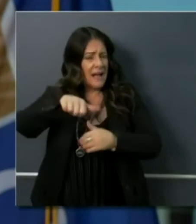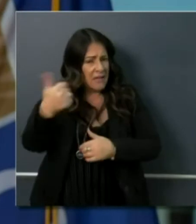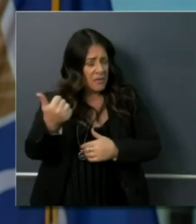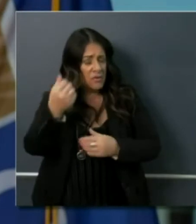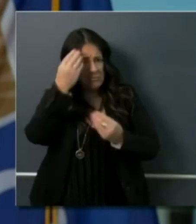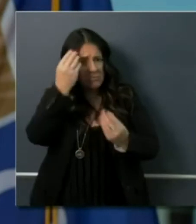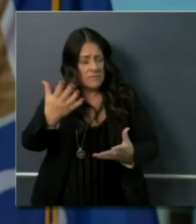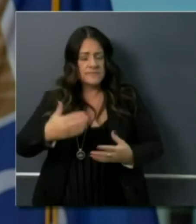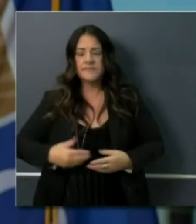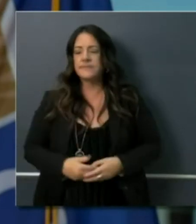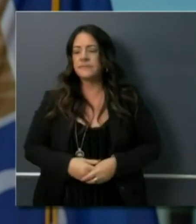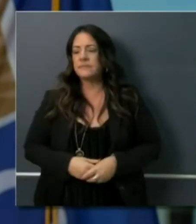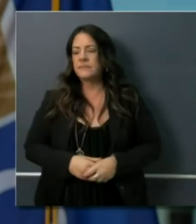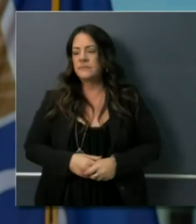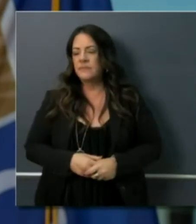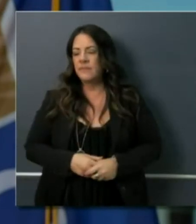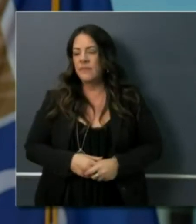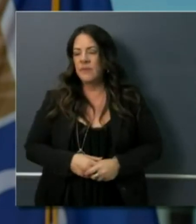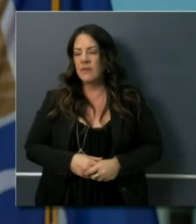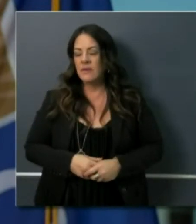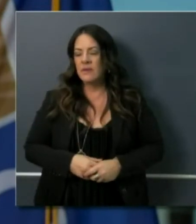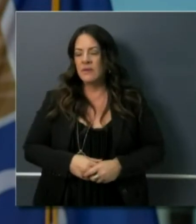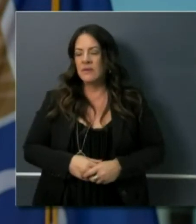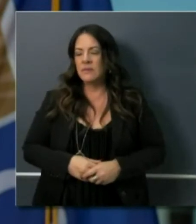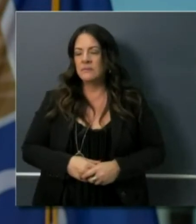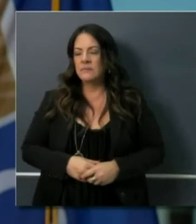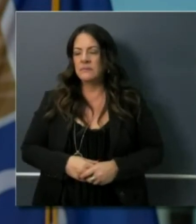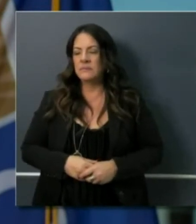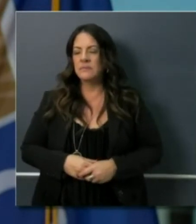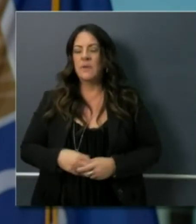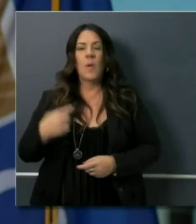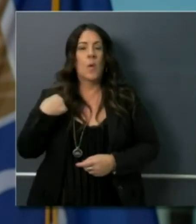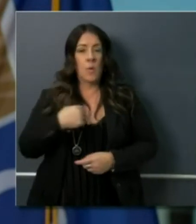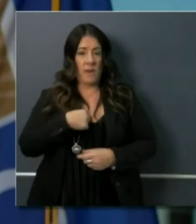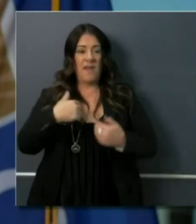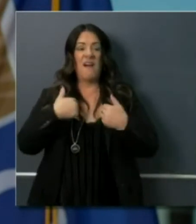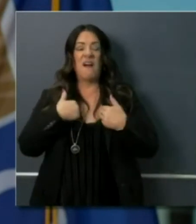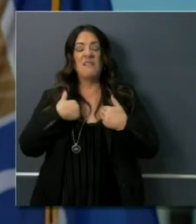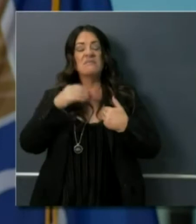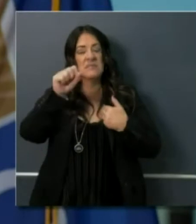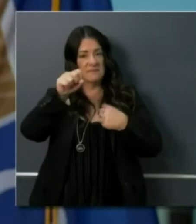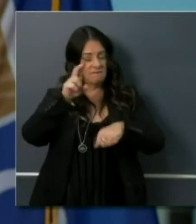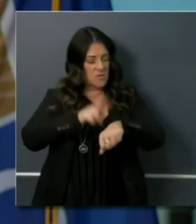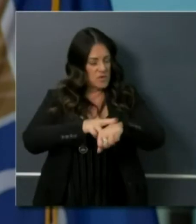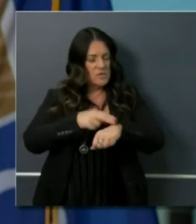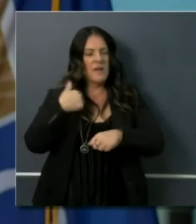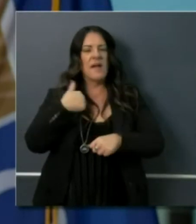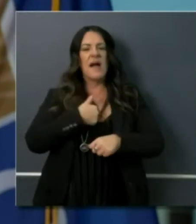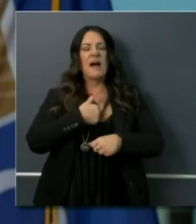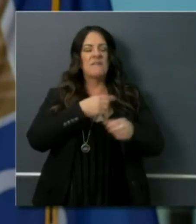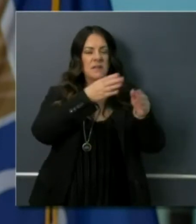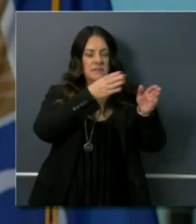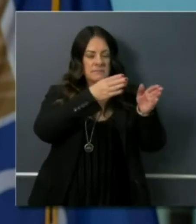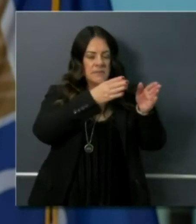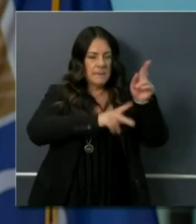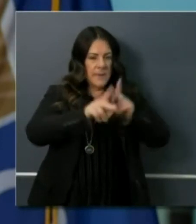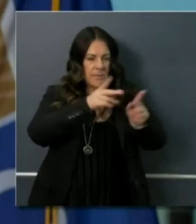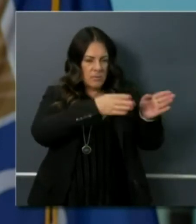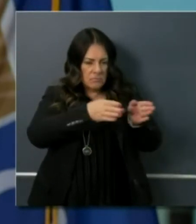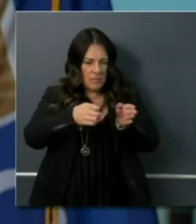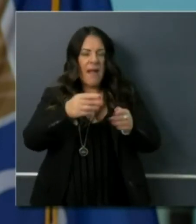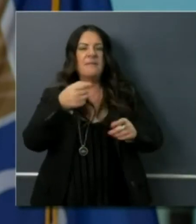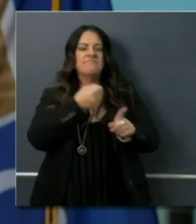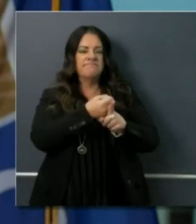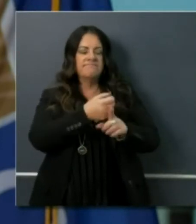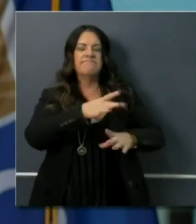is we, again, not only have individual patients that have tested positive, but as I said, staff. And to that end, I